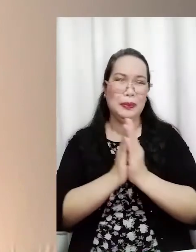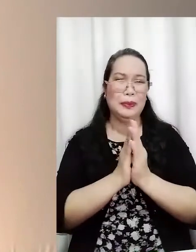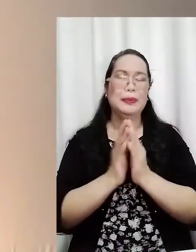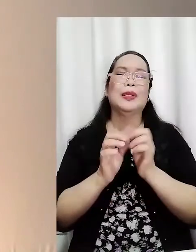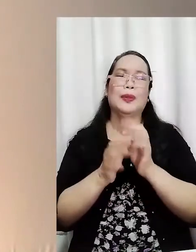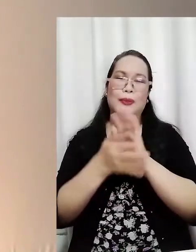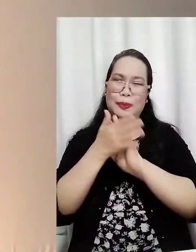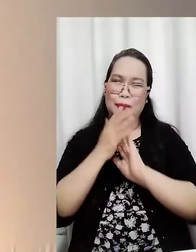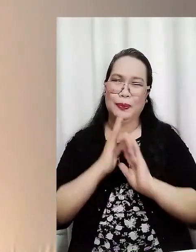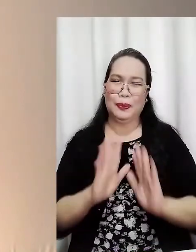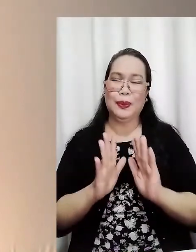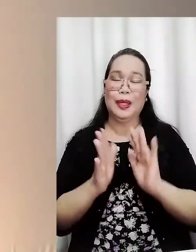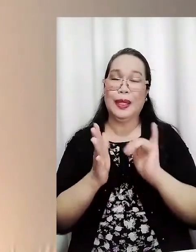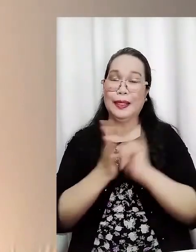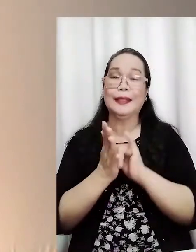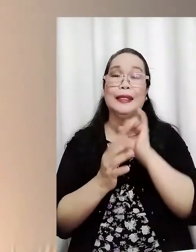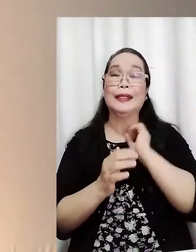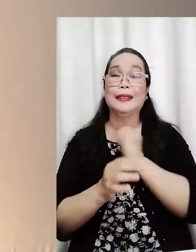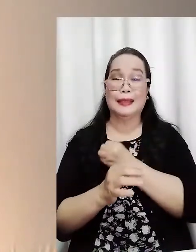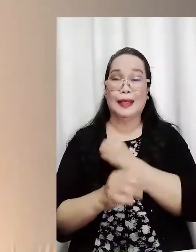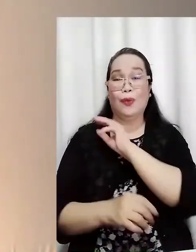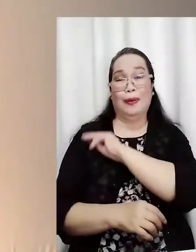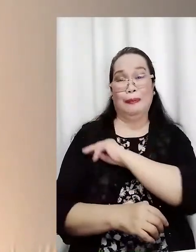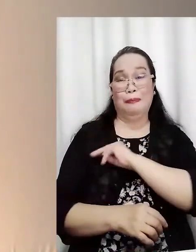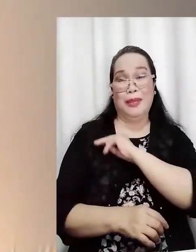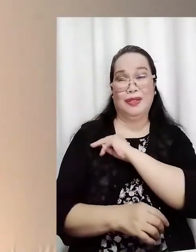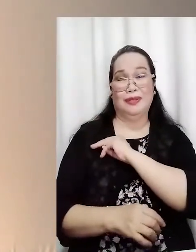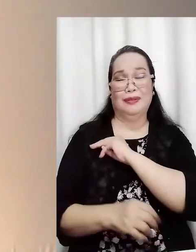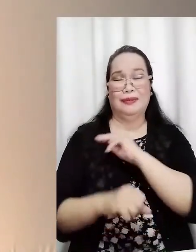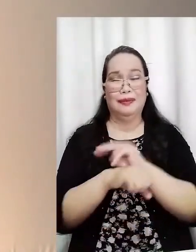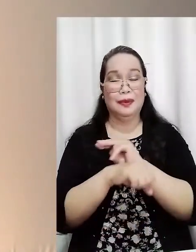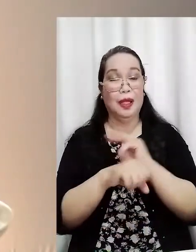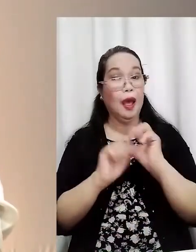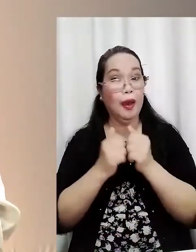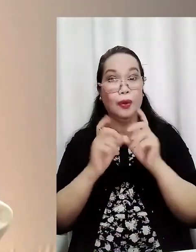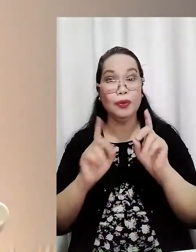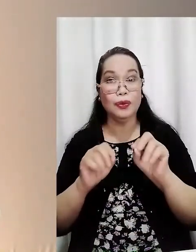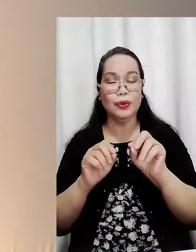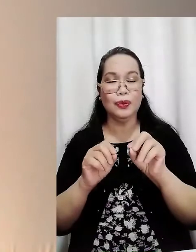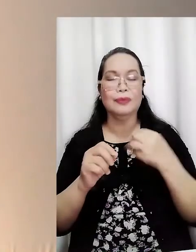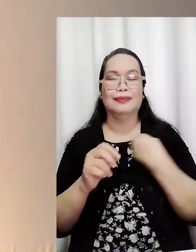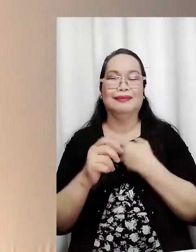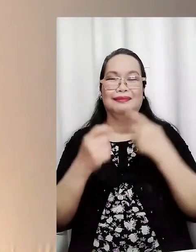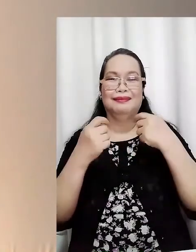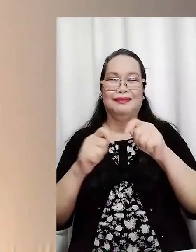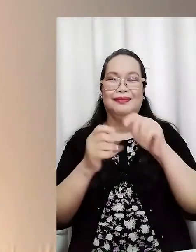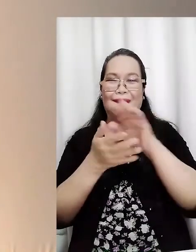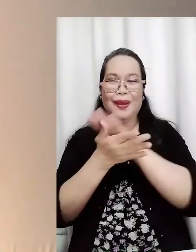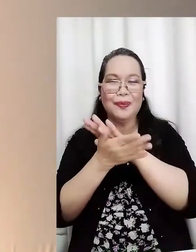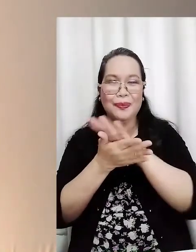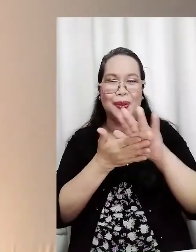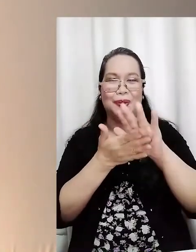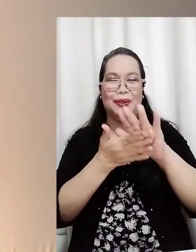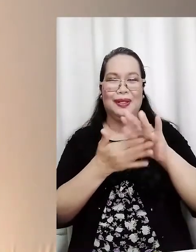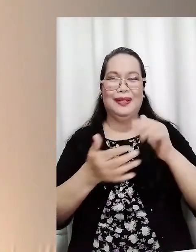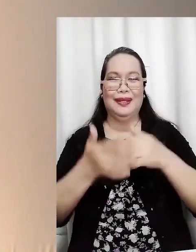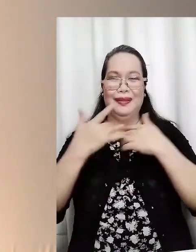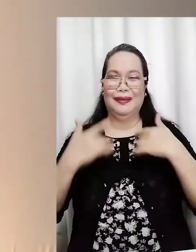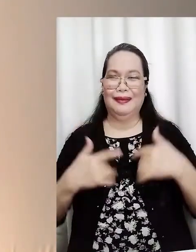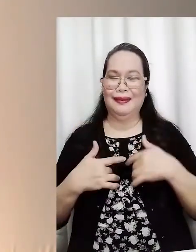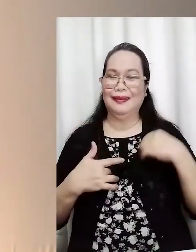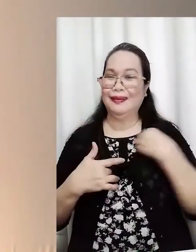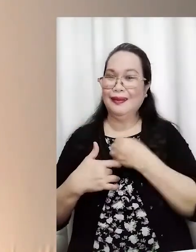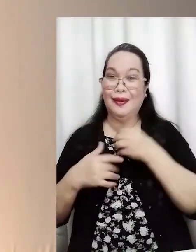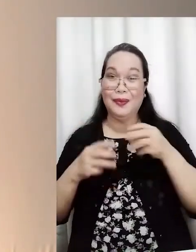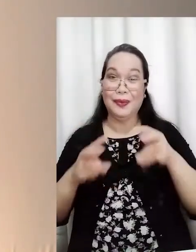mission. And how do we do it? We strive towards purity in heart and in our ways.